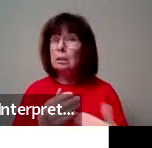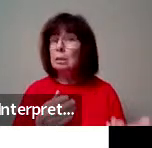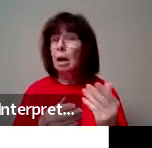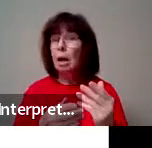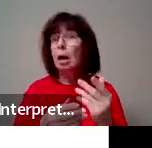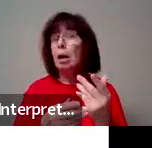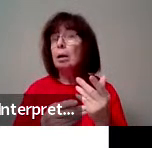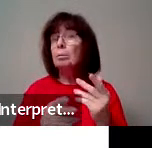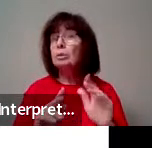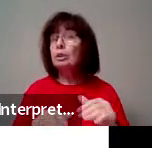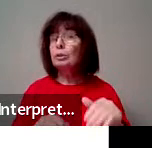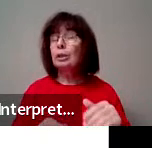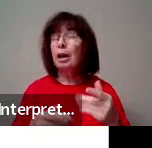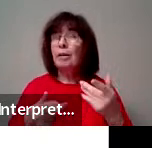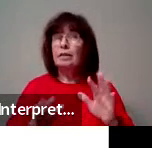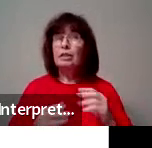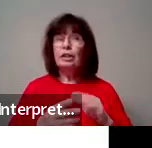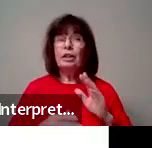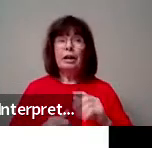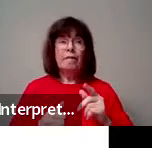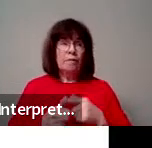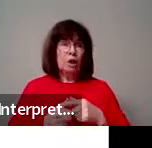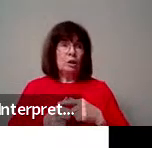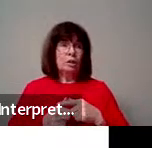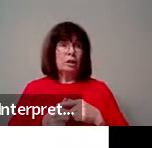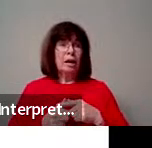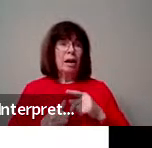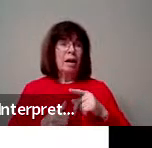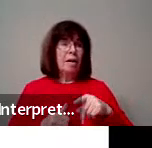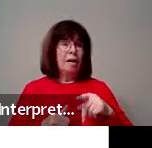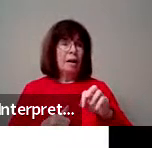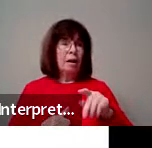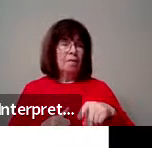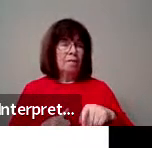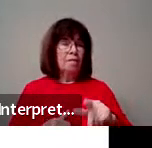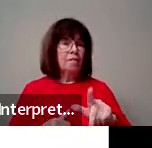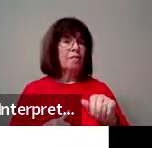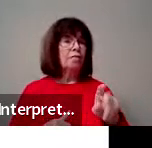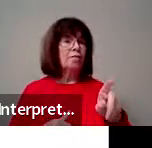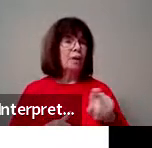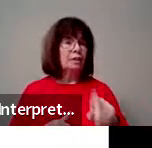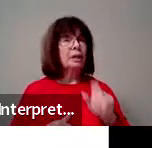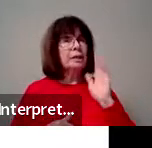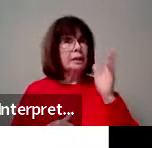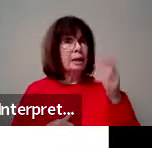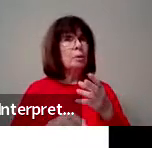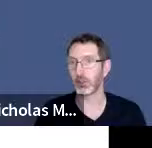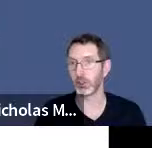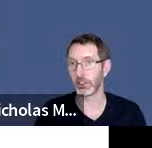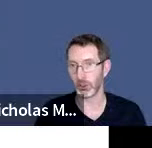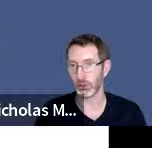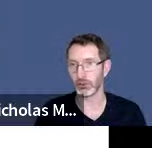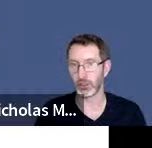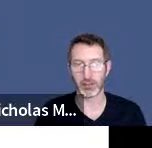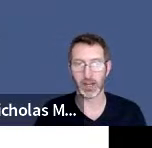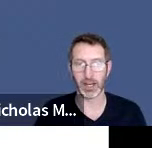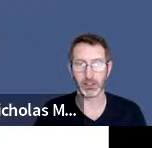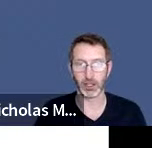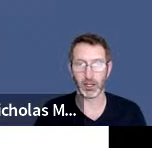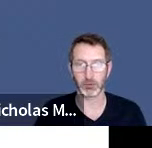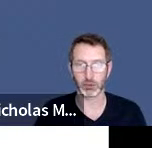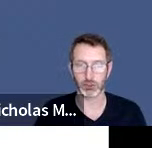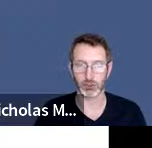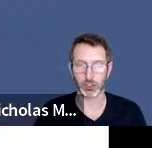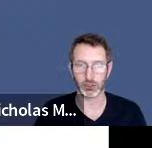their primary Pfizer vaccine series, and they would actually get the updated vaccine as their third dose of